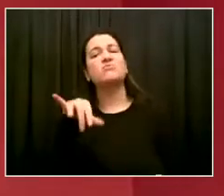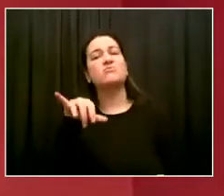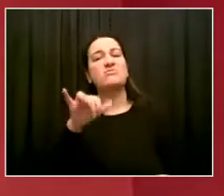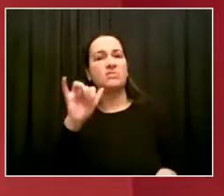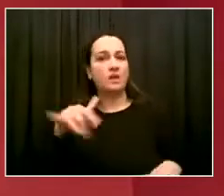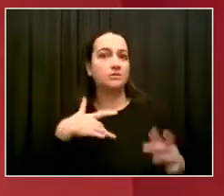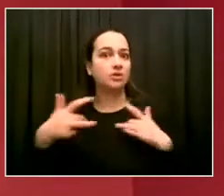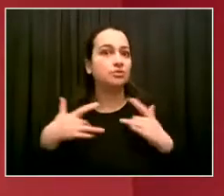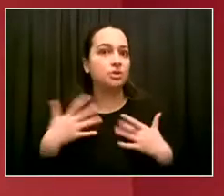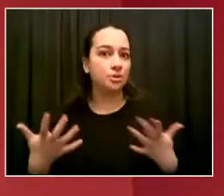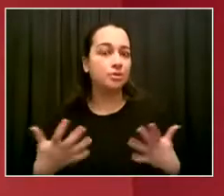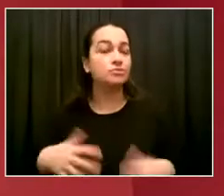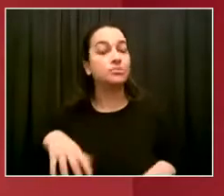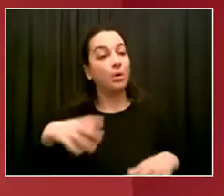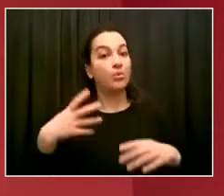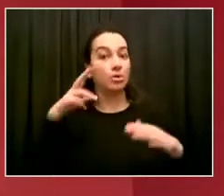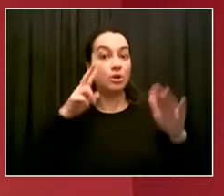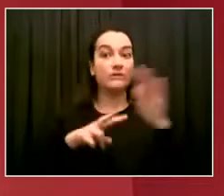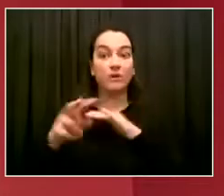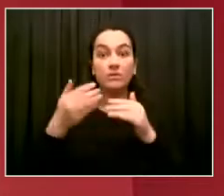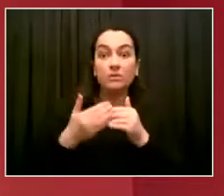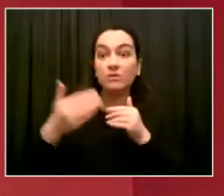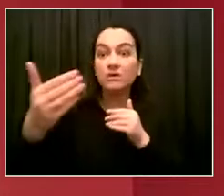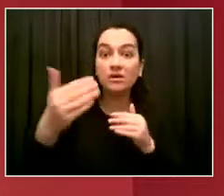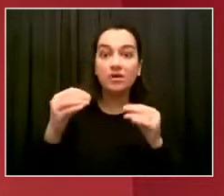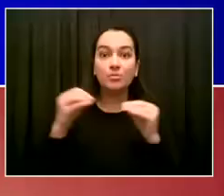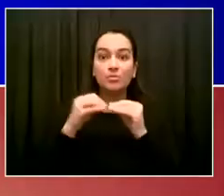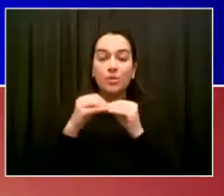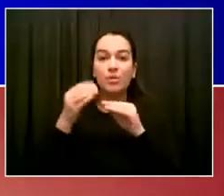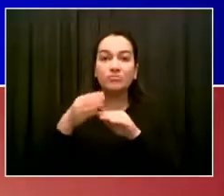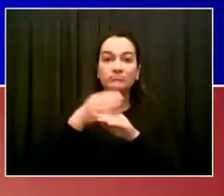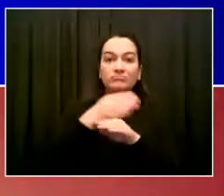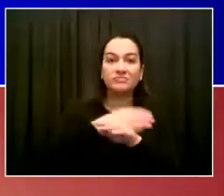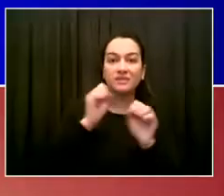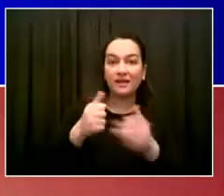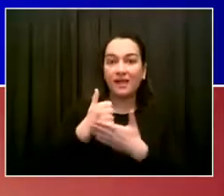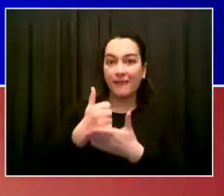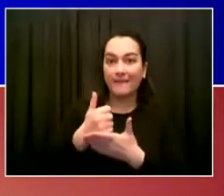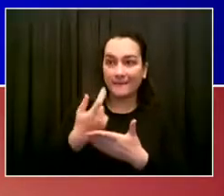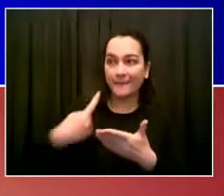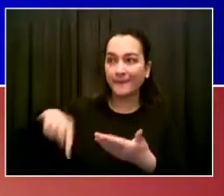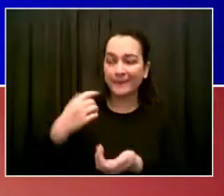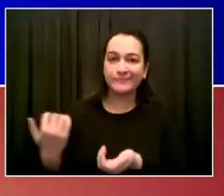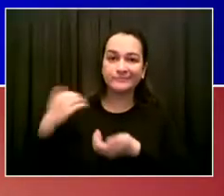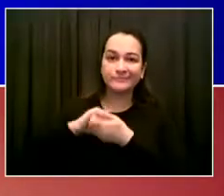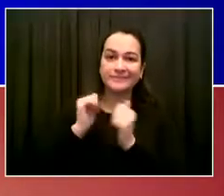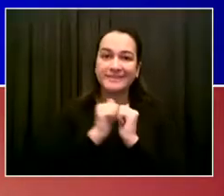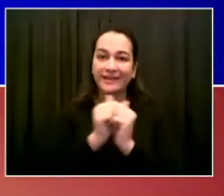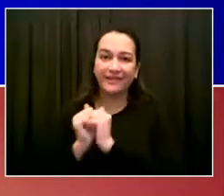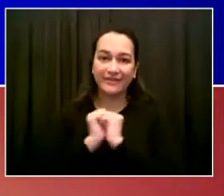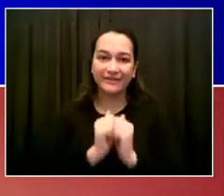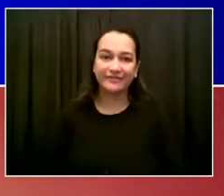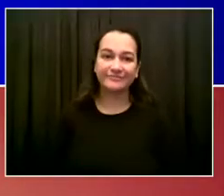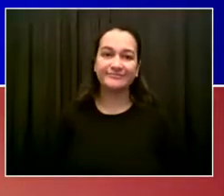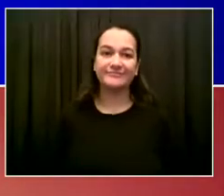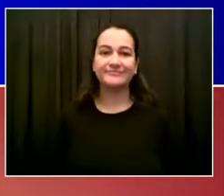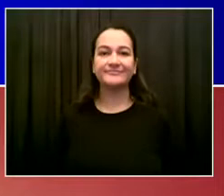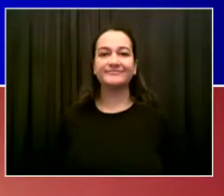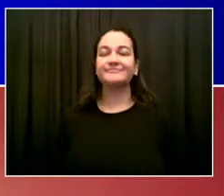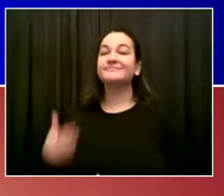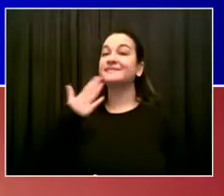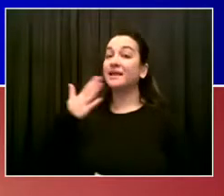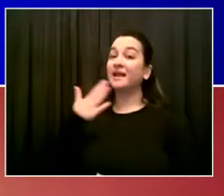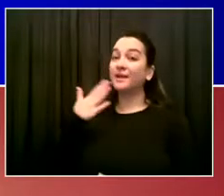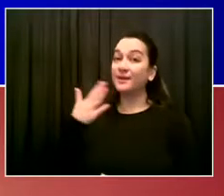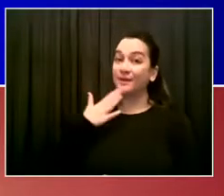looking forward to seeing these initiatives on the ground. Thank you, Mr. Mayor. Thank you, Assemblymember. And Assemblymember, thank you. Obviously, you care passionately for your